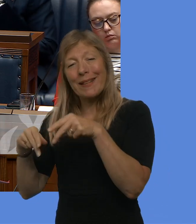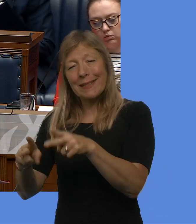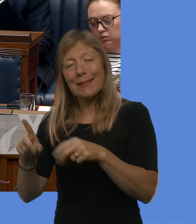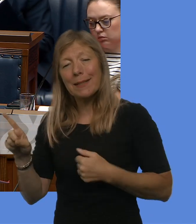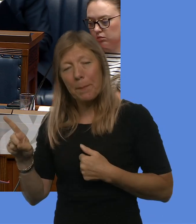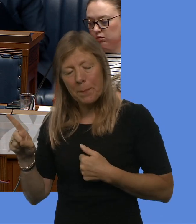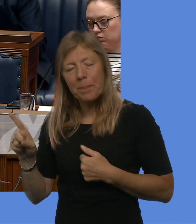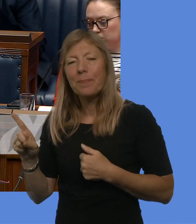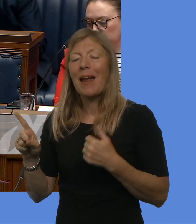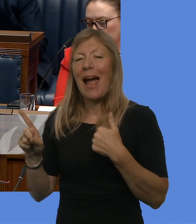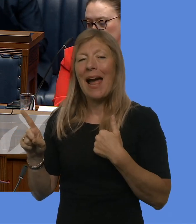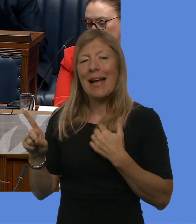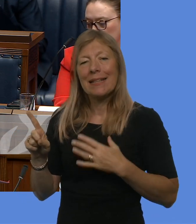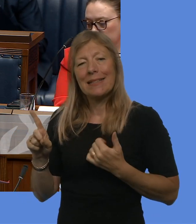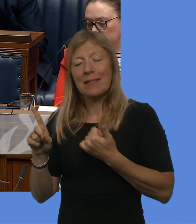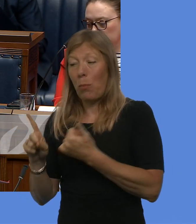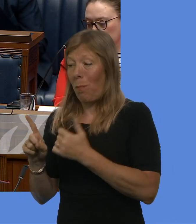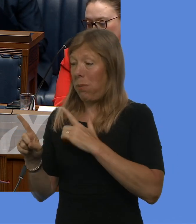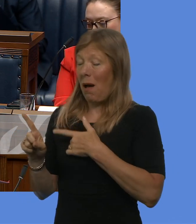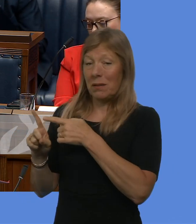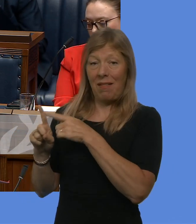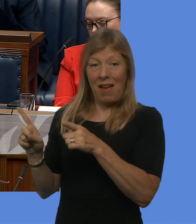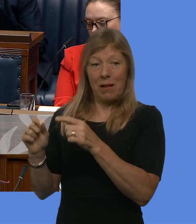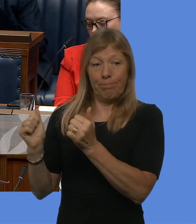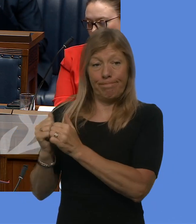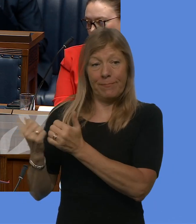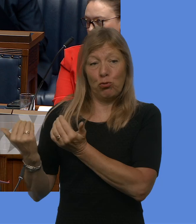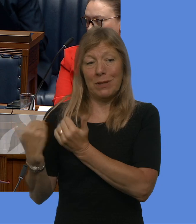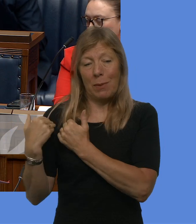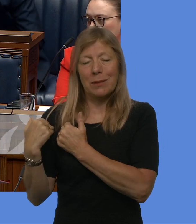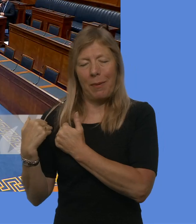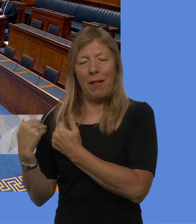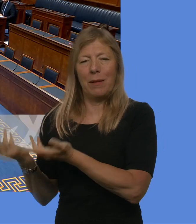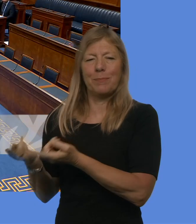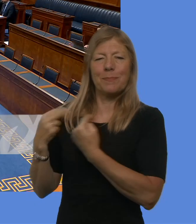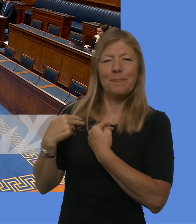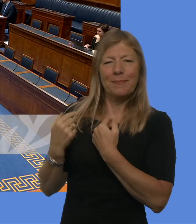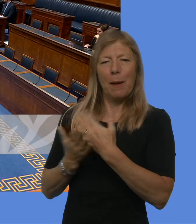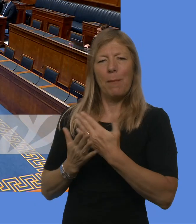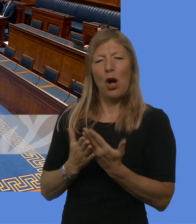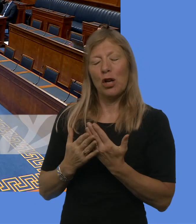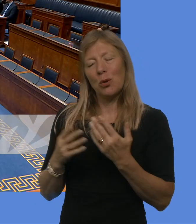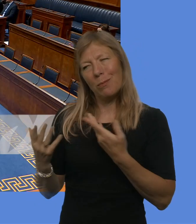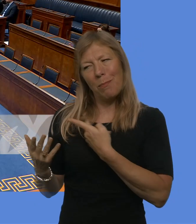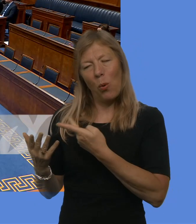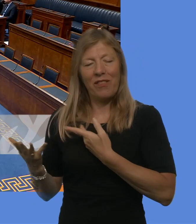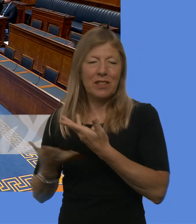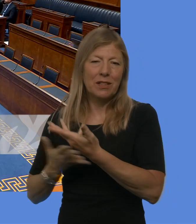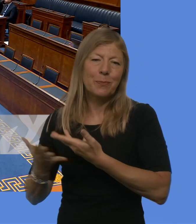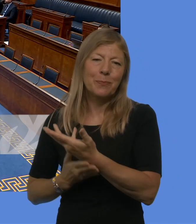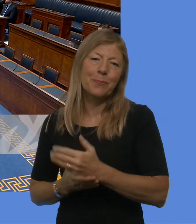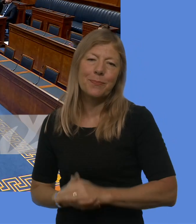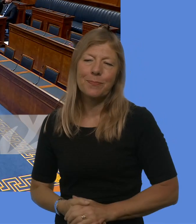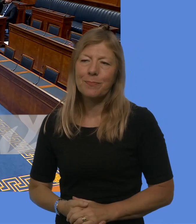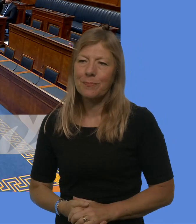terms of discharging their responsibilities effectively for our schools. Nick Matheson. Thank you,